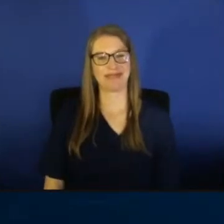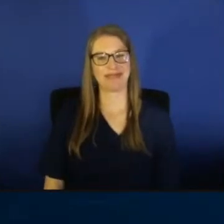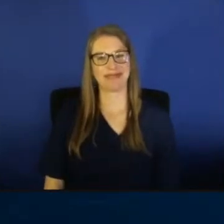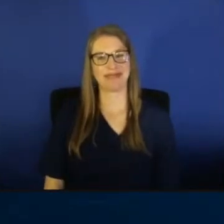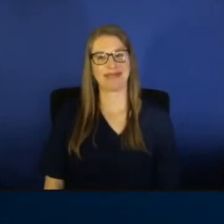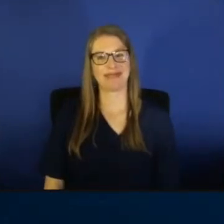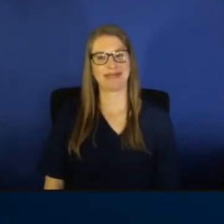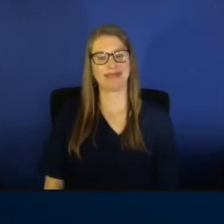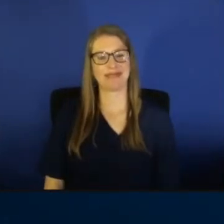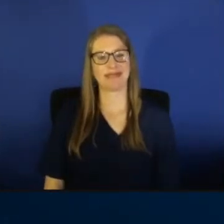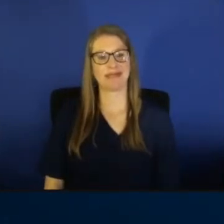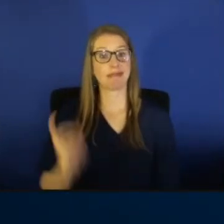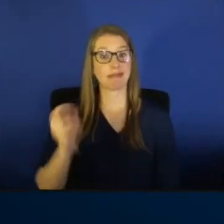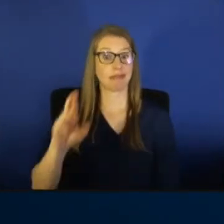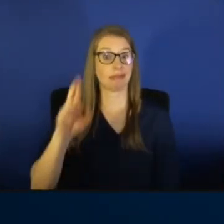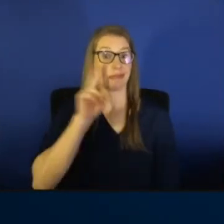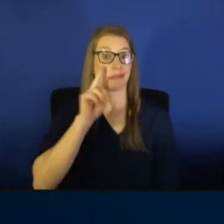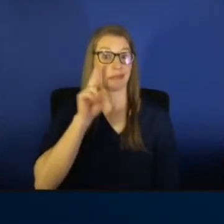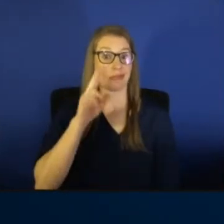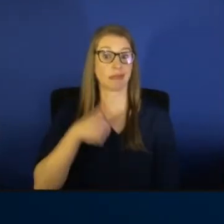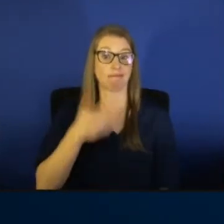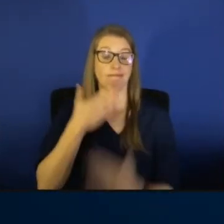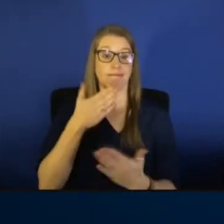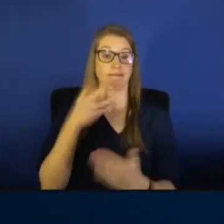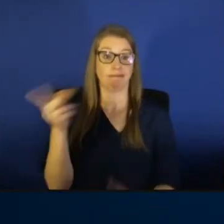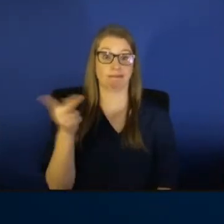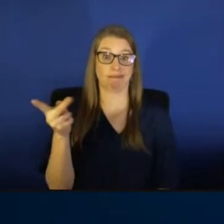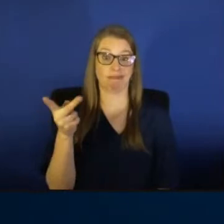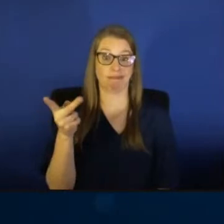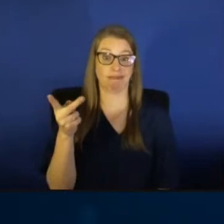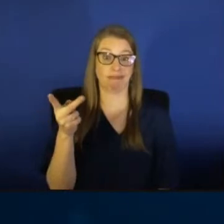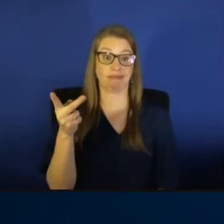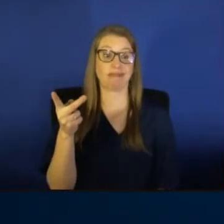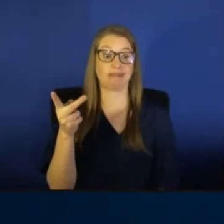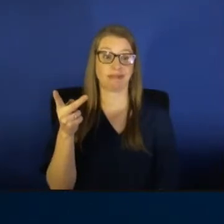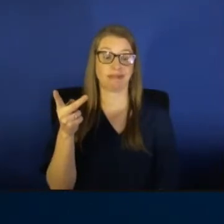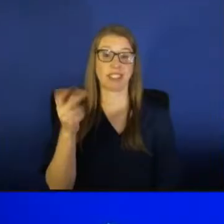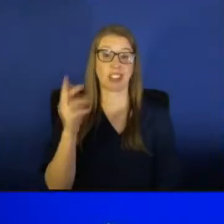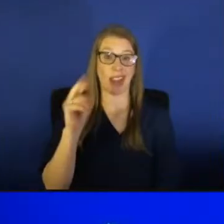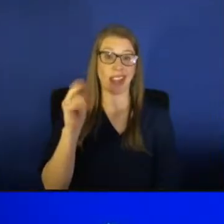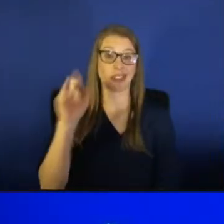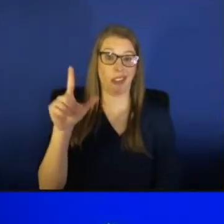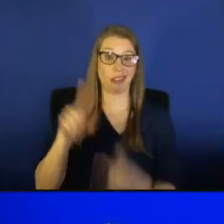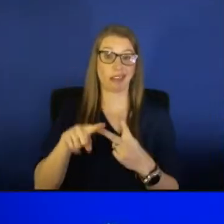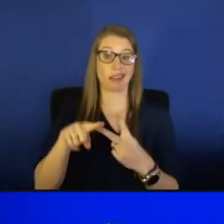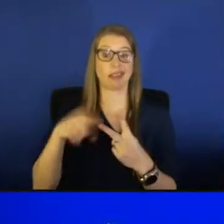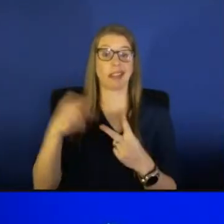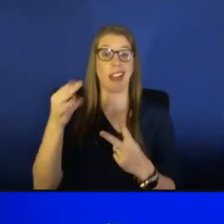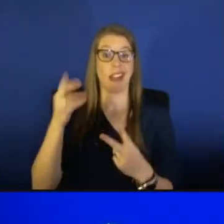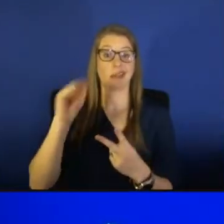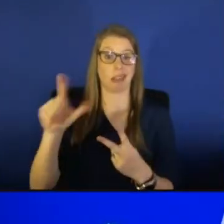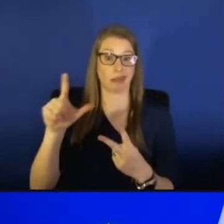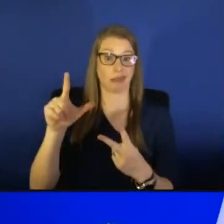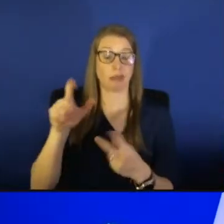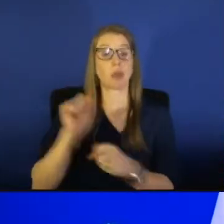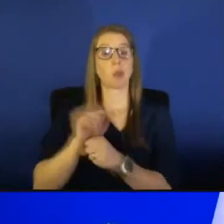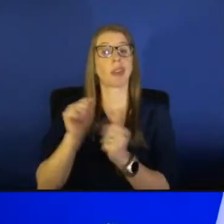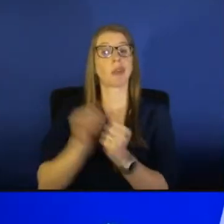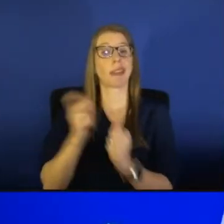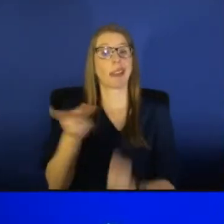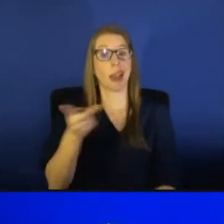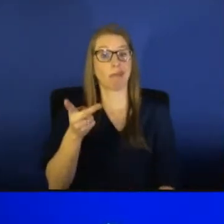I was actually going to thank Dr. Harrell and I Dr. figured. Randall as well. Having worked with them recently and just understanding some